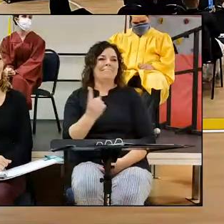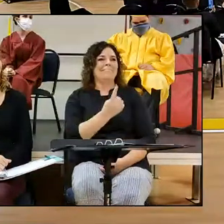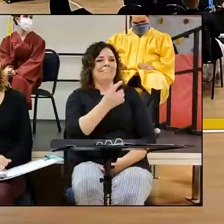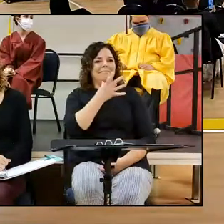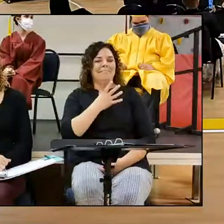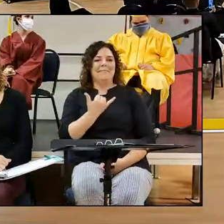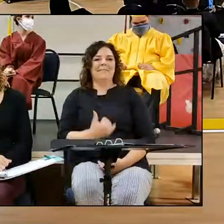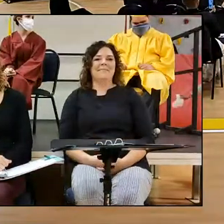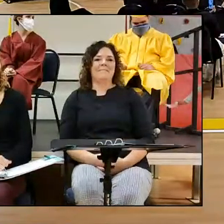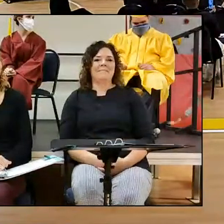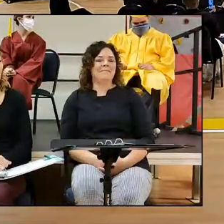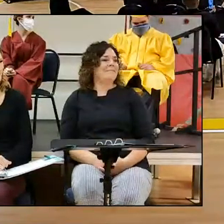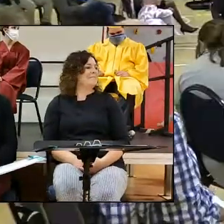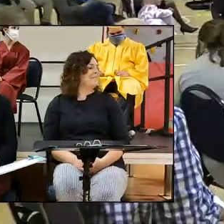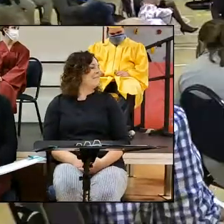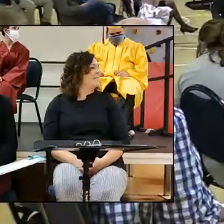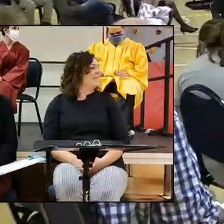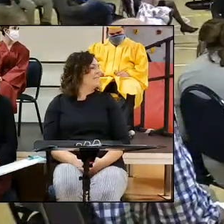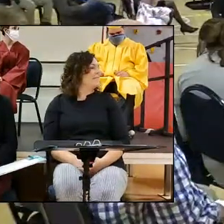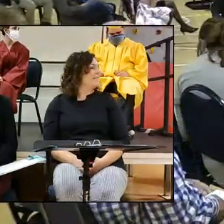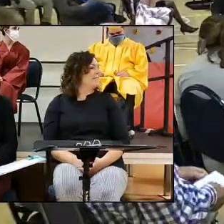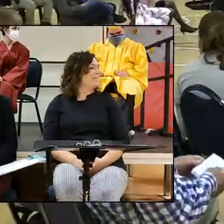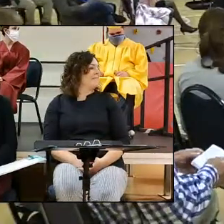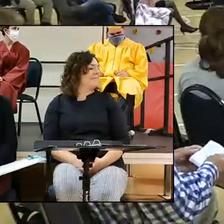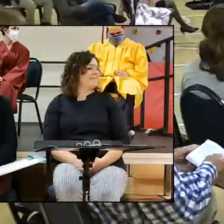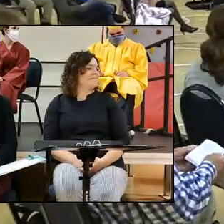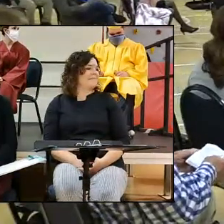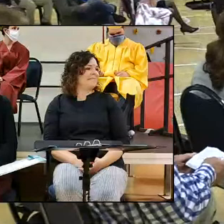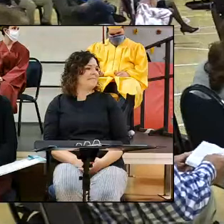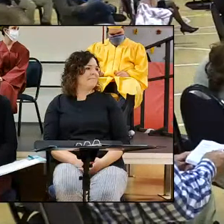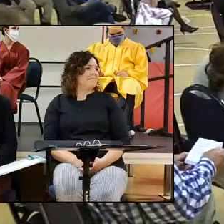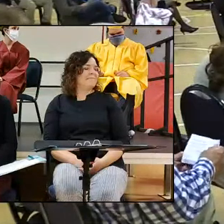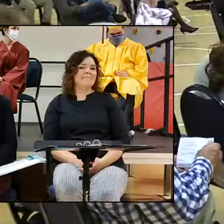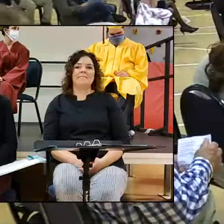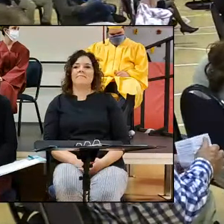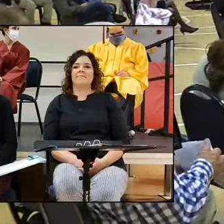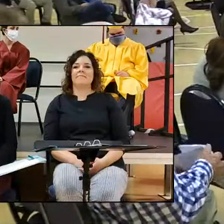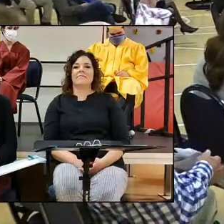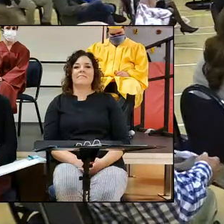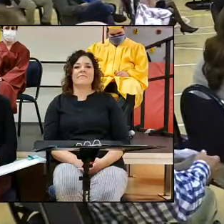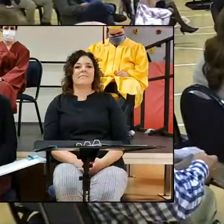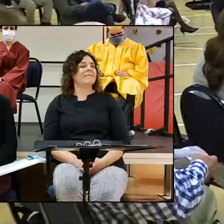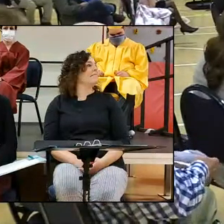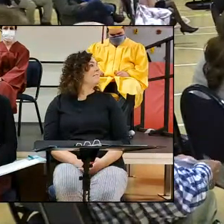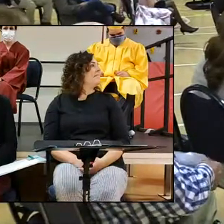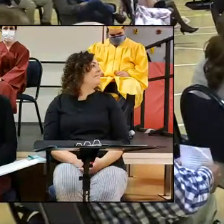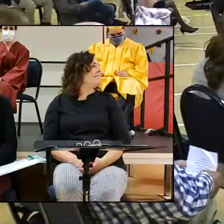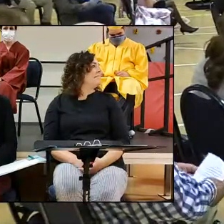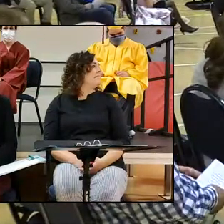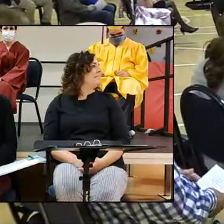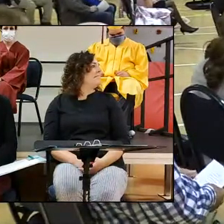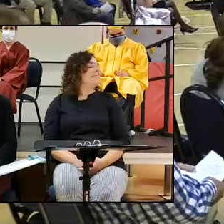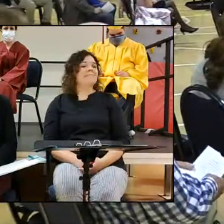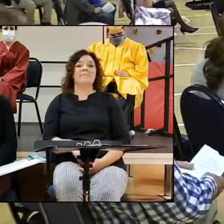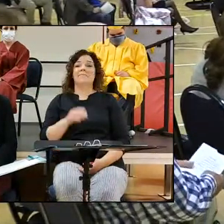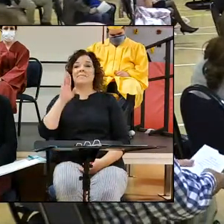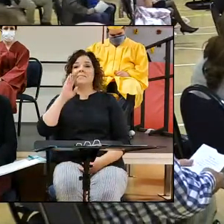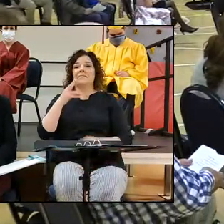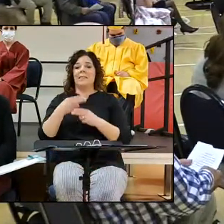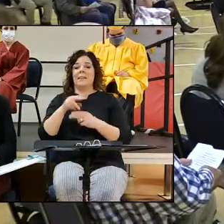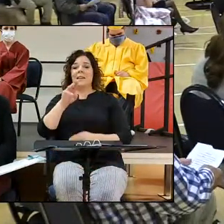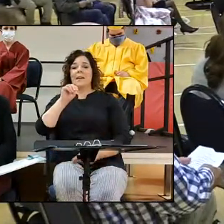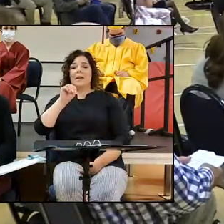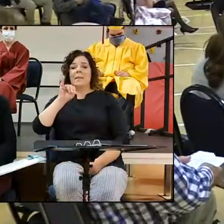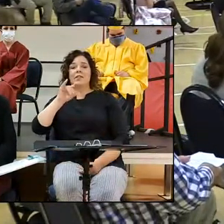wiping off the microphone. And now a woman has come up to the podium. Hi, my name is